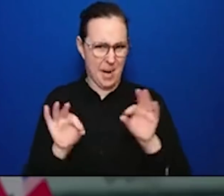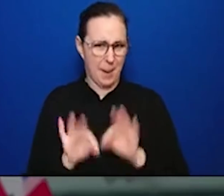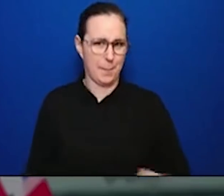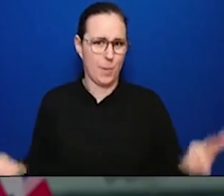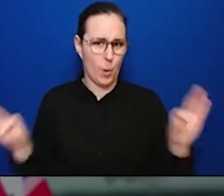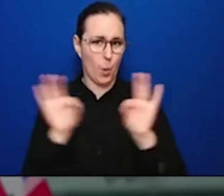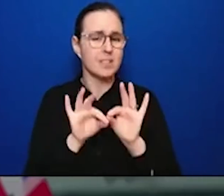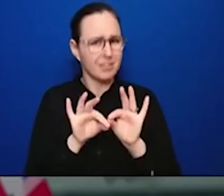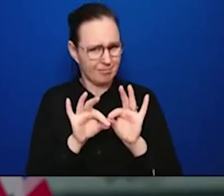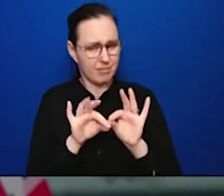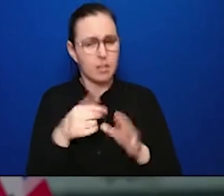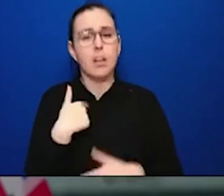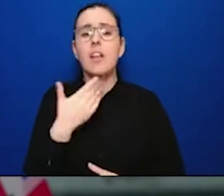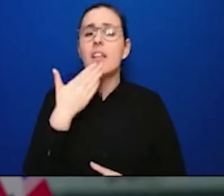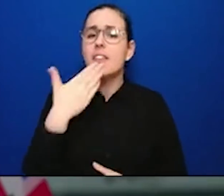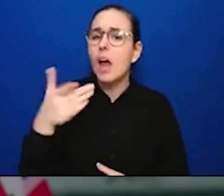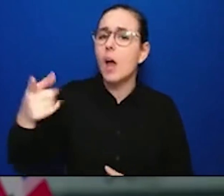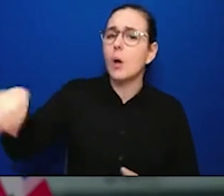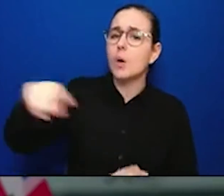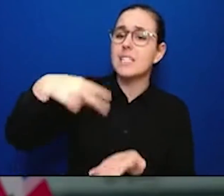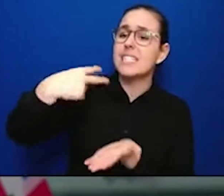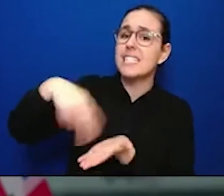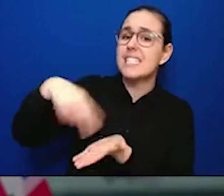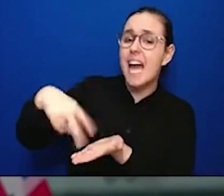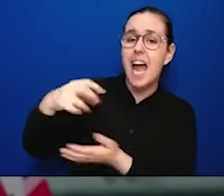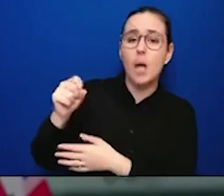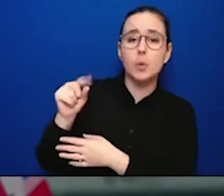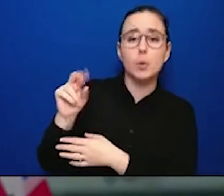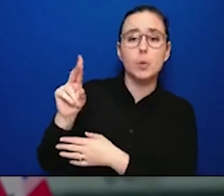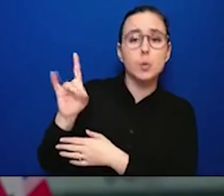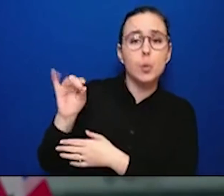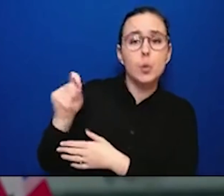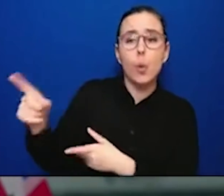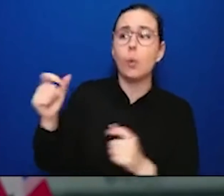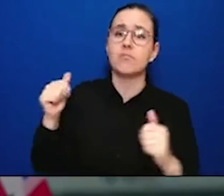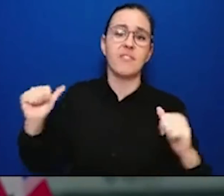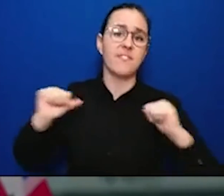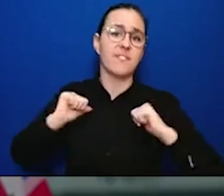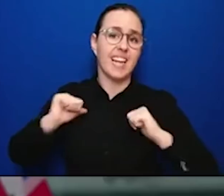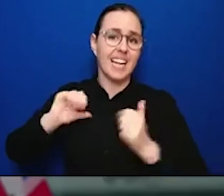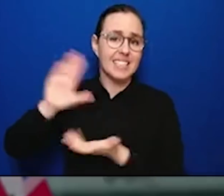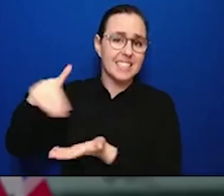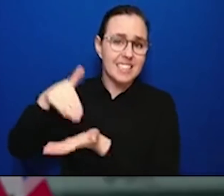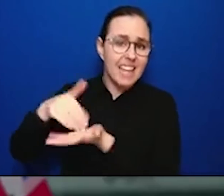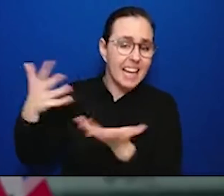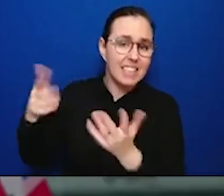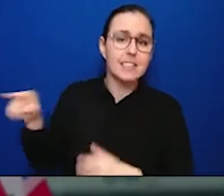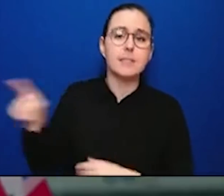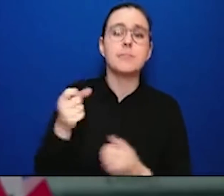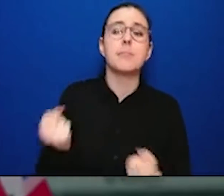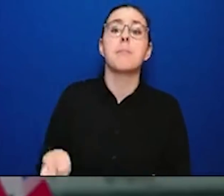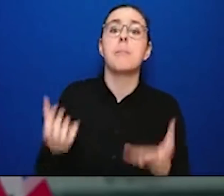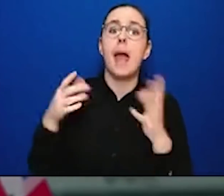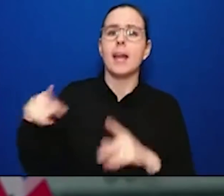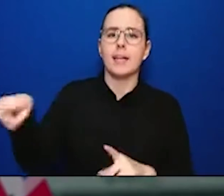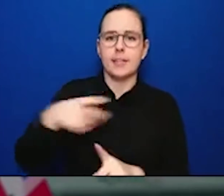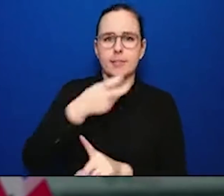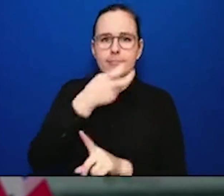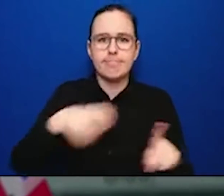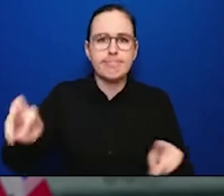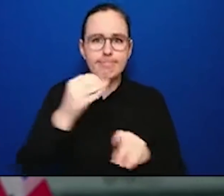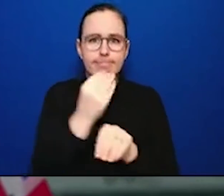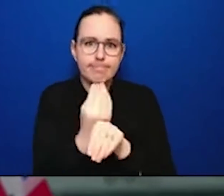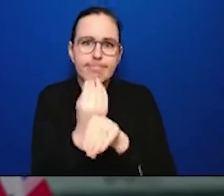quickly supporting your communities by moving online during this period of high transmission in our communities.